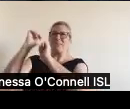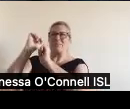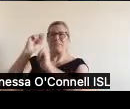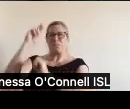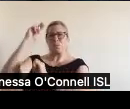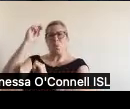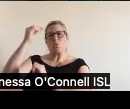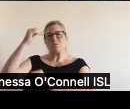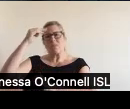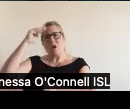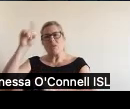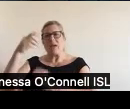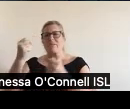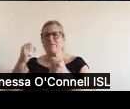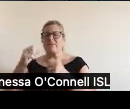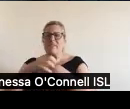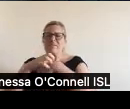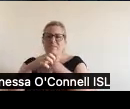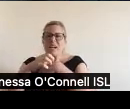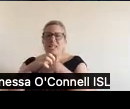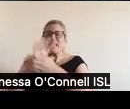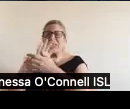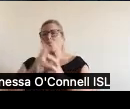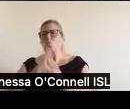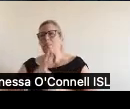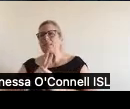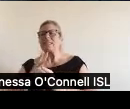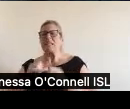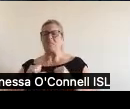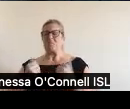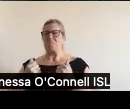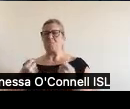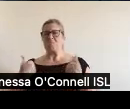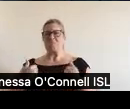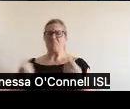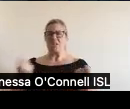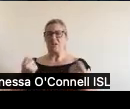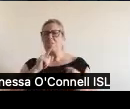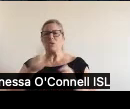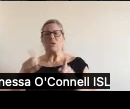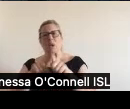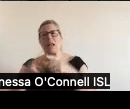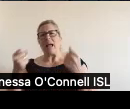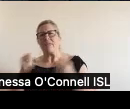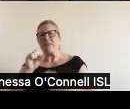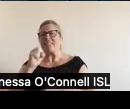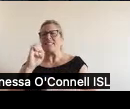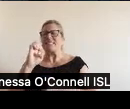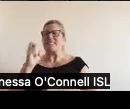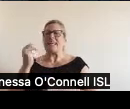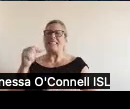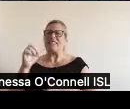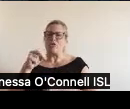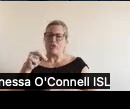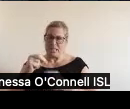this violence against women and misogyny, but it often is also wrapped up in and has undertones of sectarianism. So what we've done